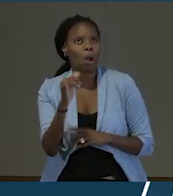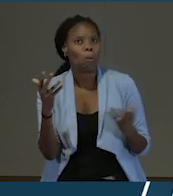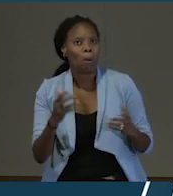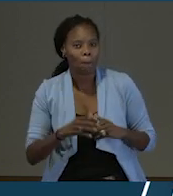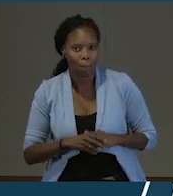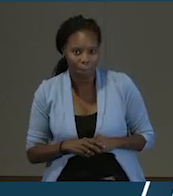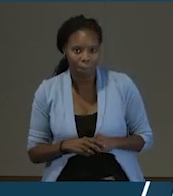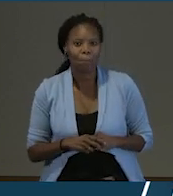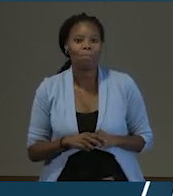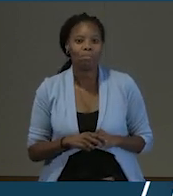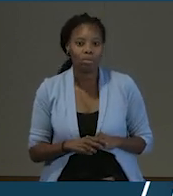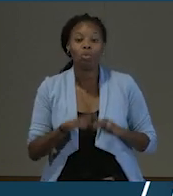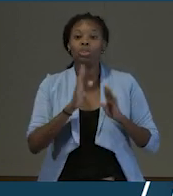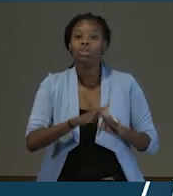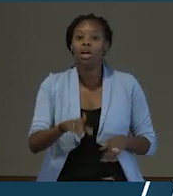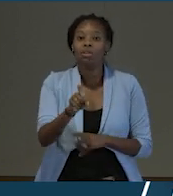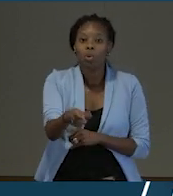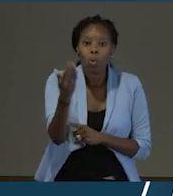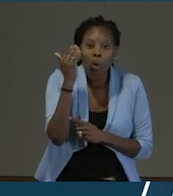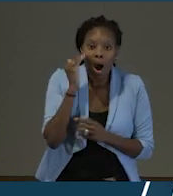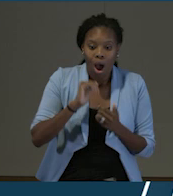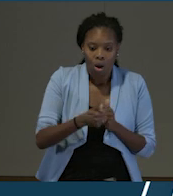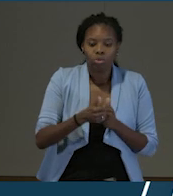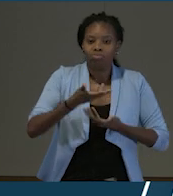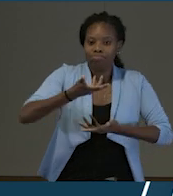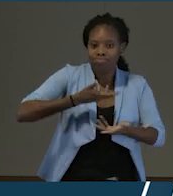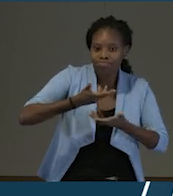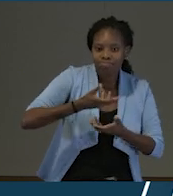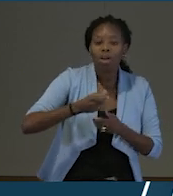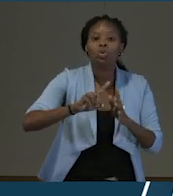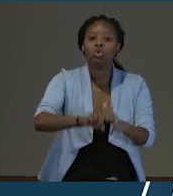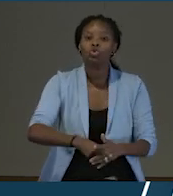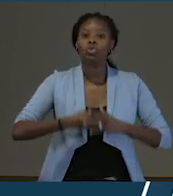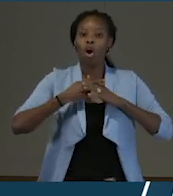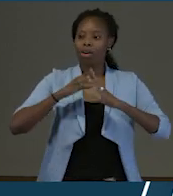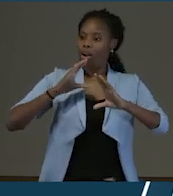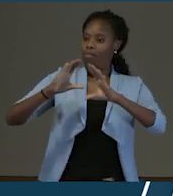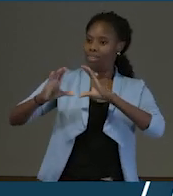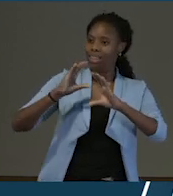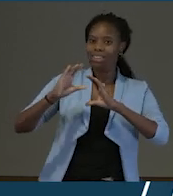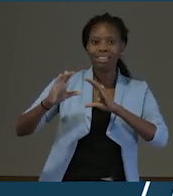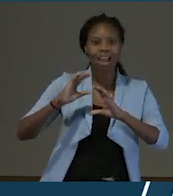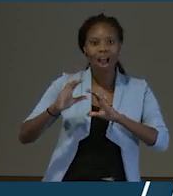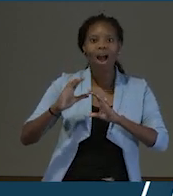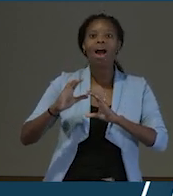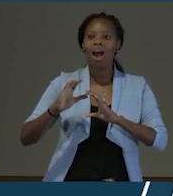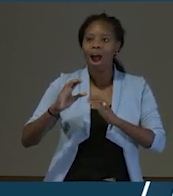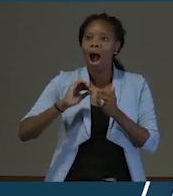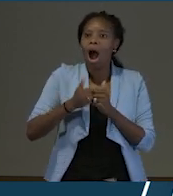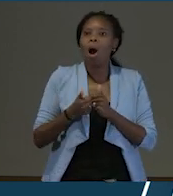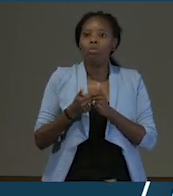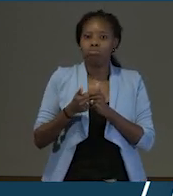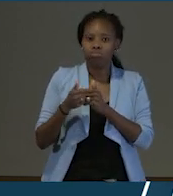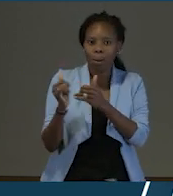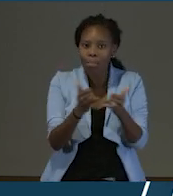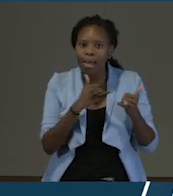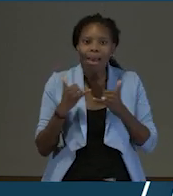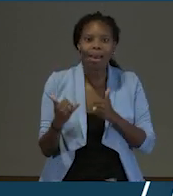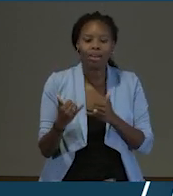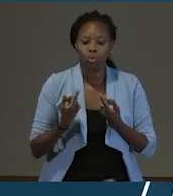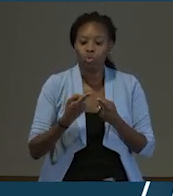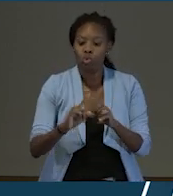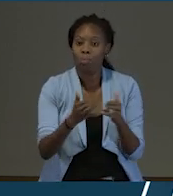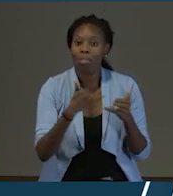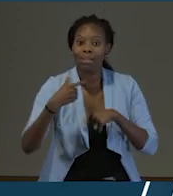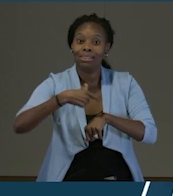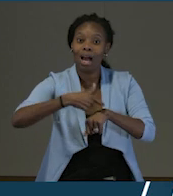learn how to engage with others, how to initiate a conversation, how to ask a question, right? So during play, find those opportunities and